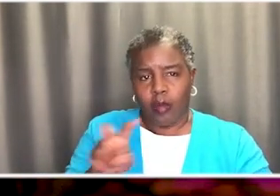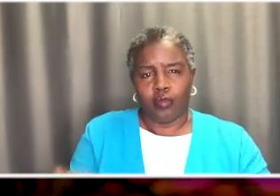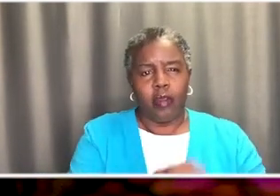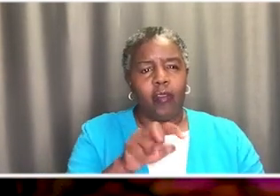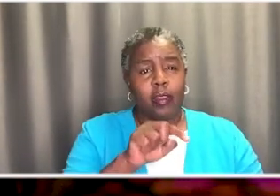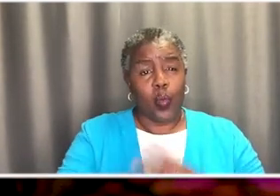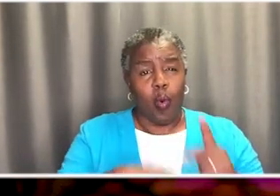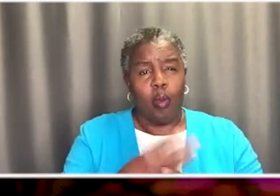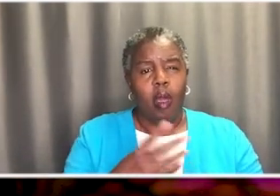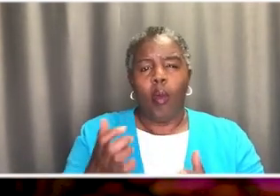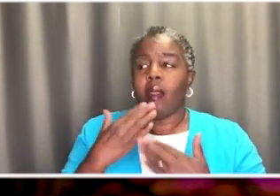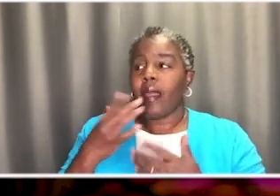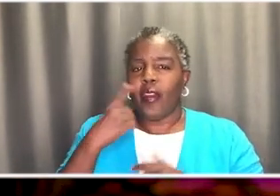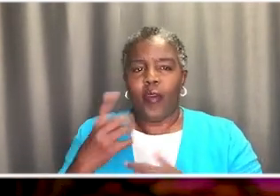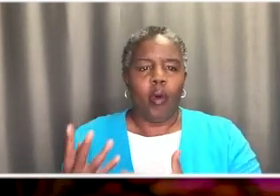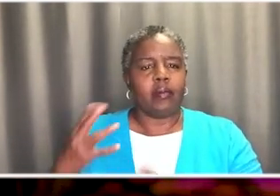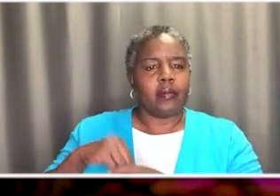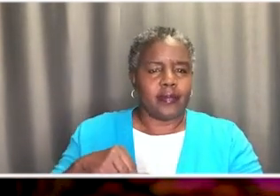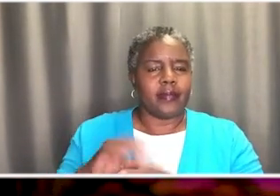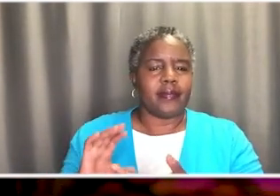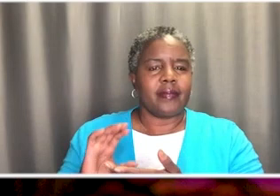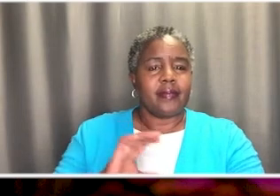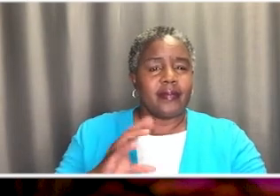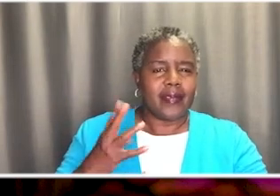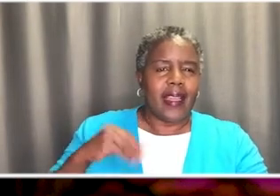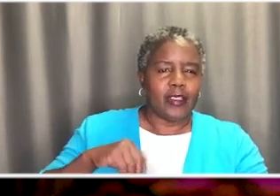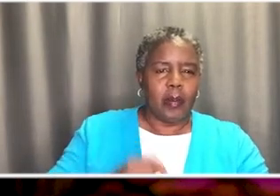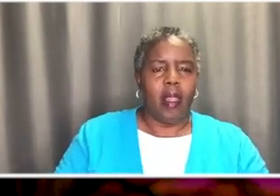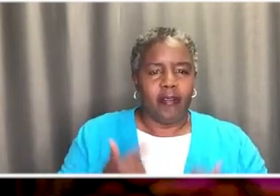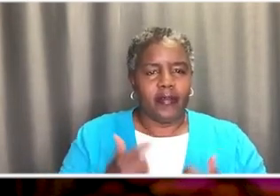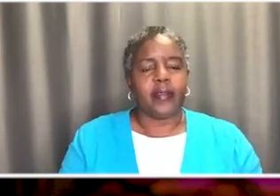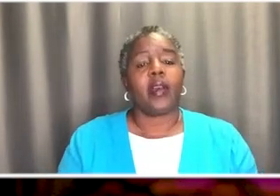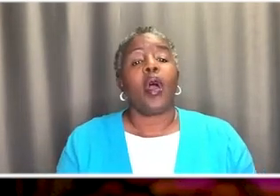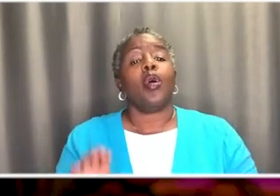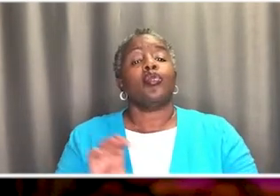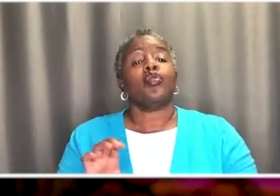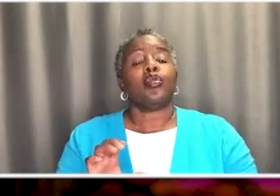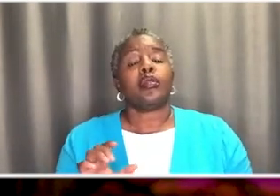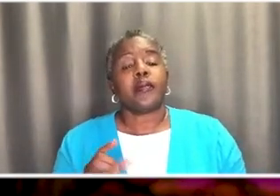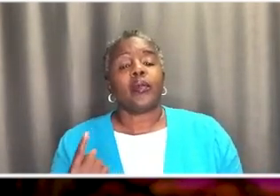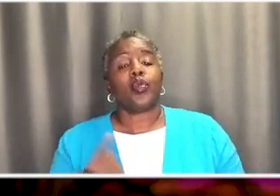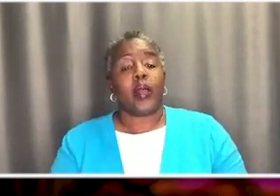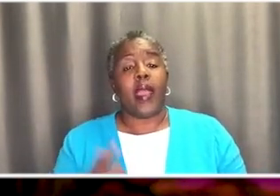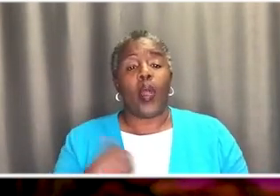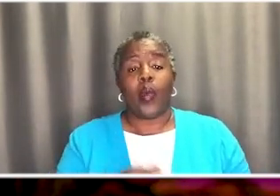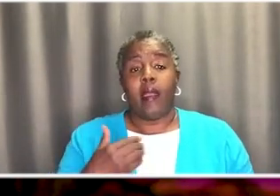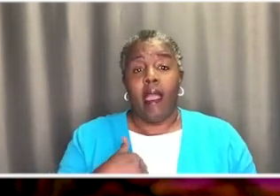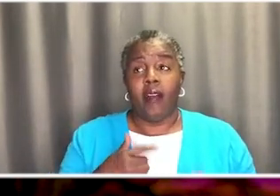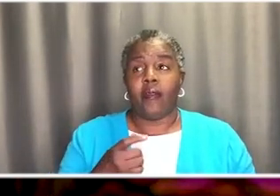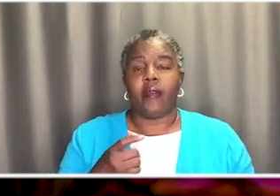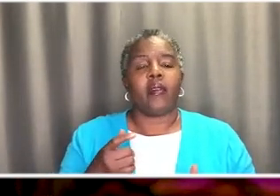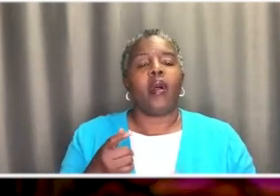for investing in my life. Alfred Street, today we have a